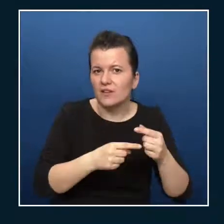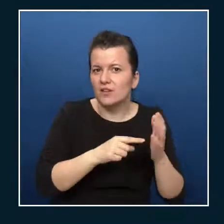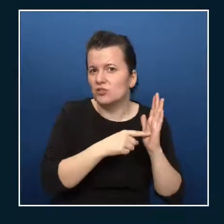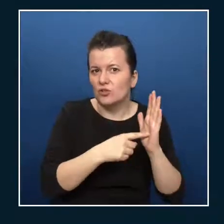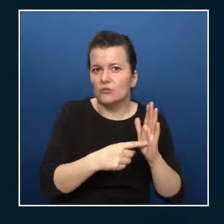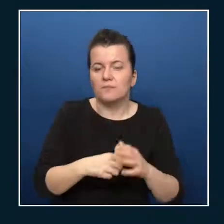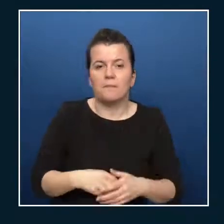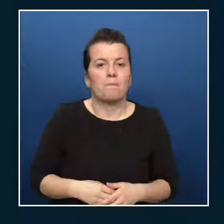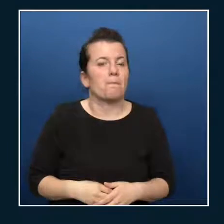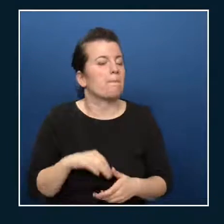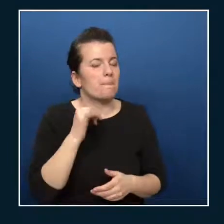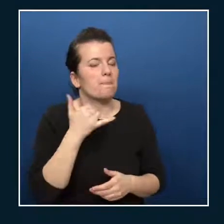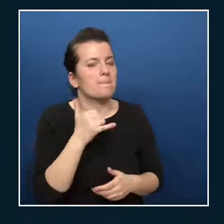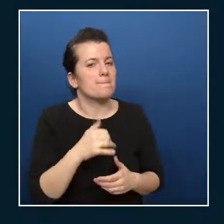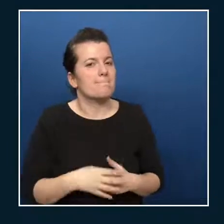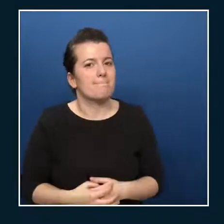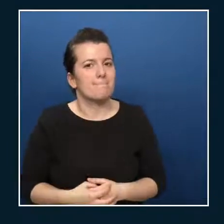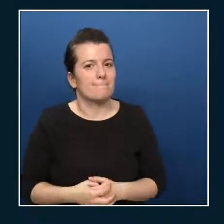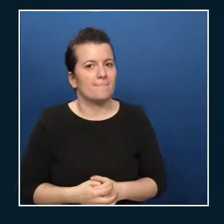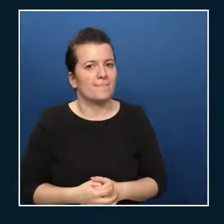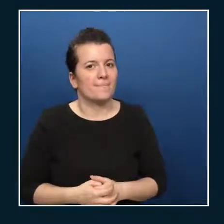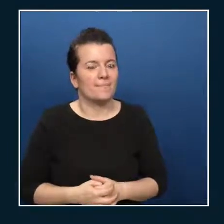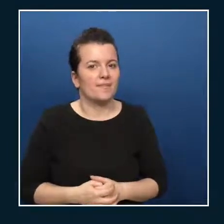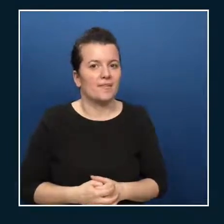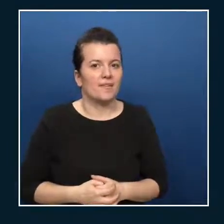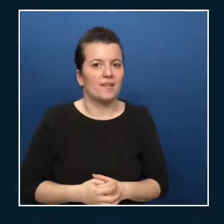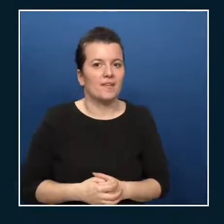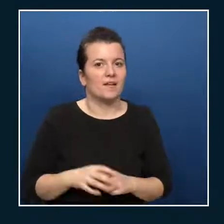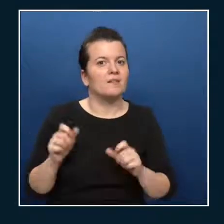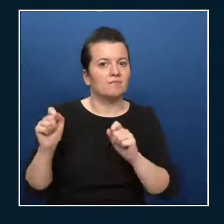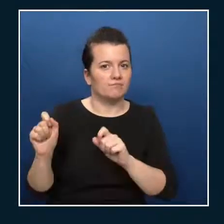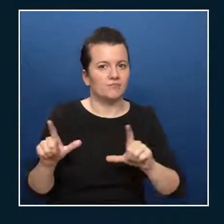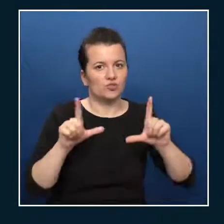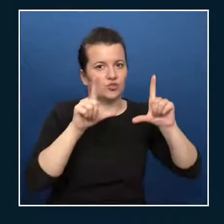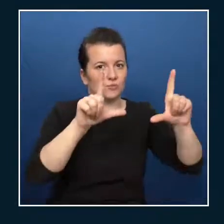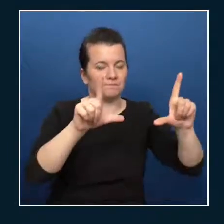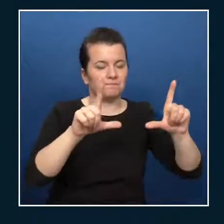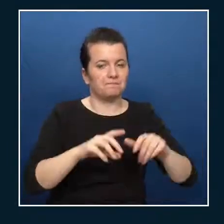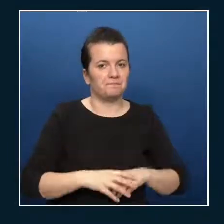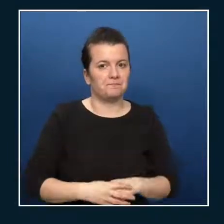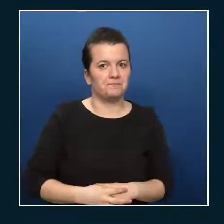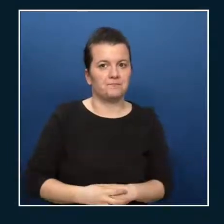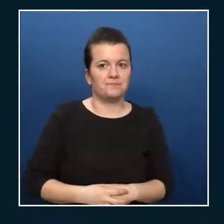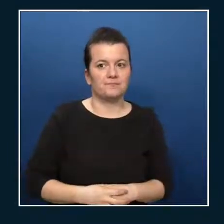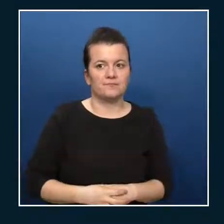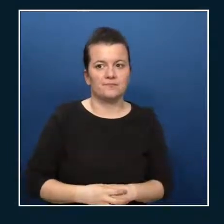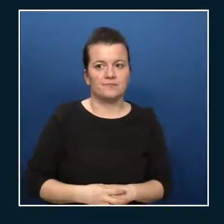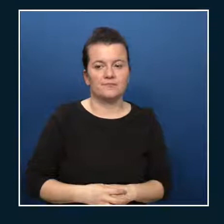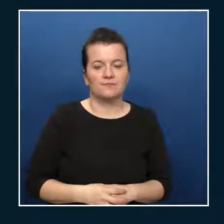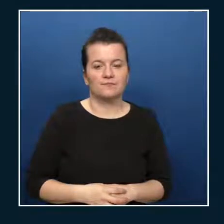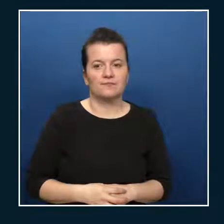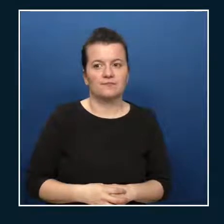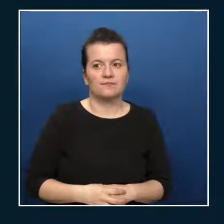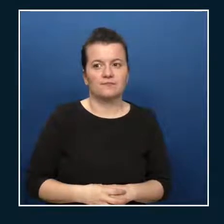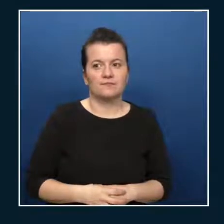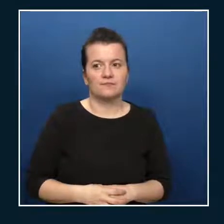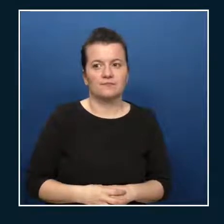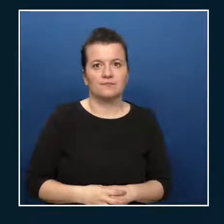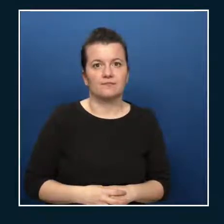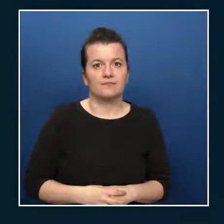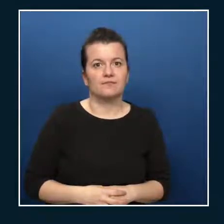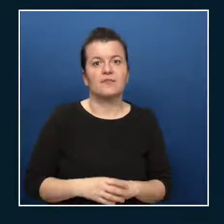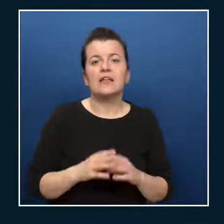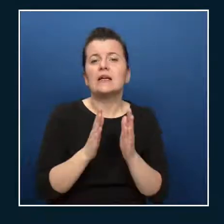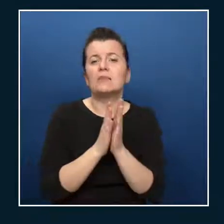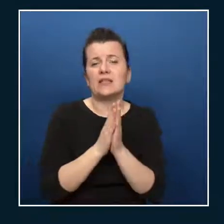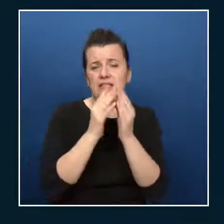Absolutely. So I'm just going to share my screen quickly just to show that. Please confirm if you can see my screen.